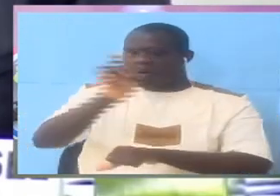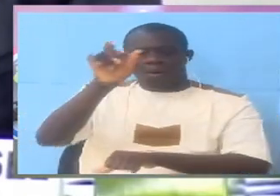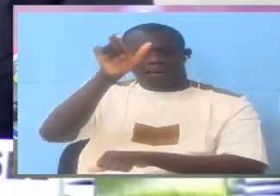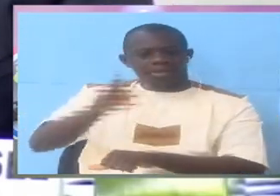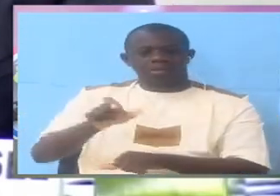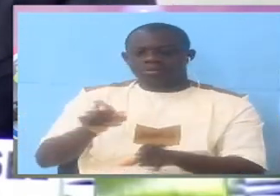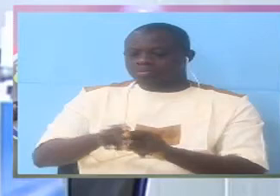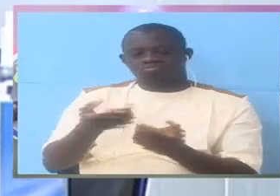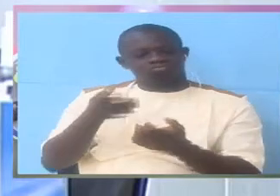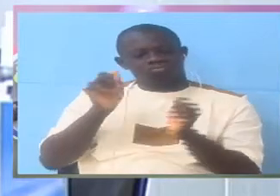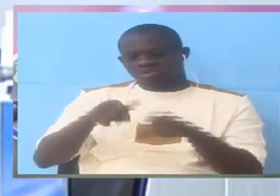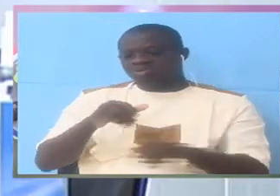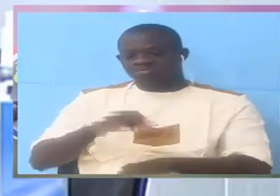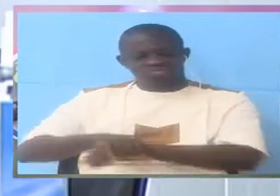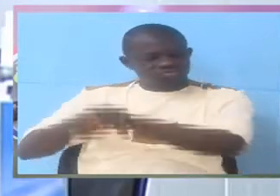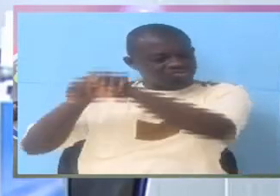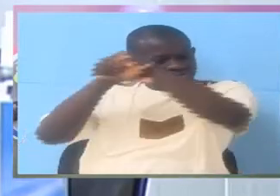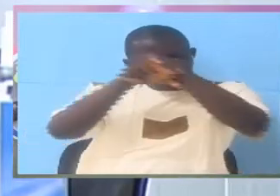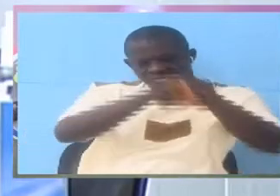situation?